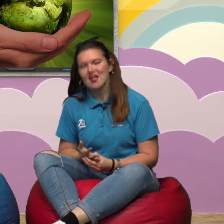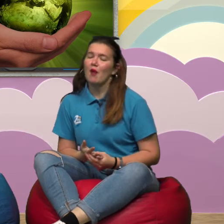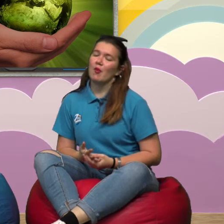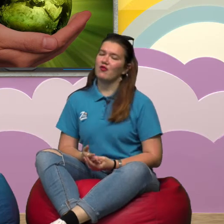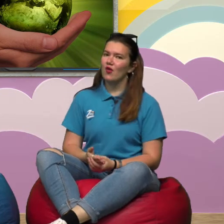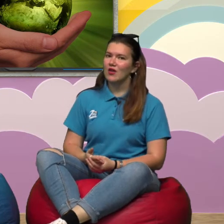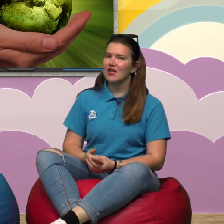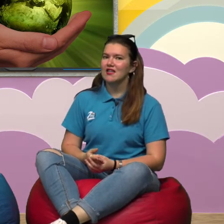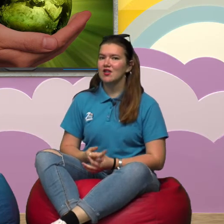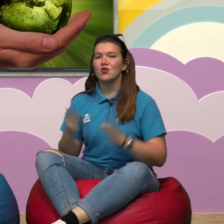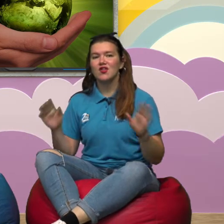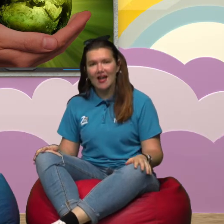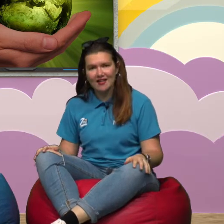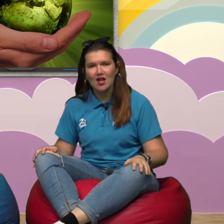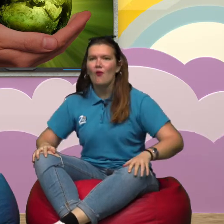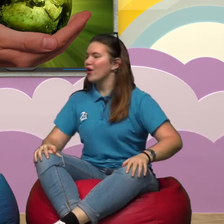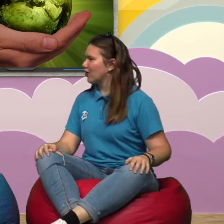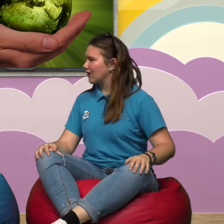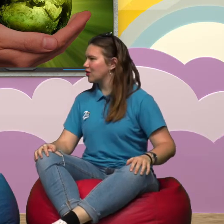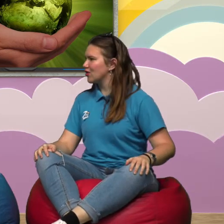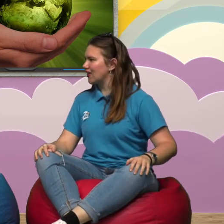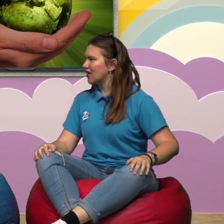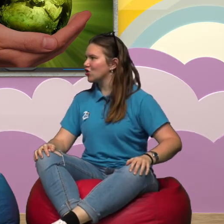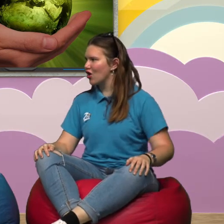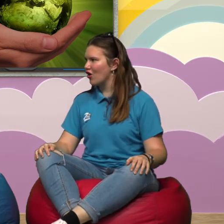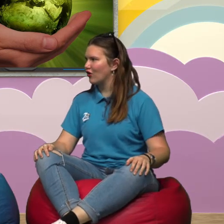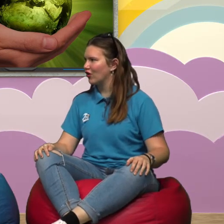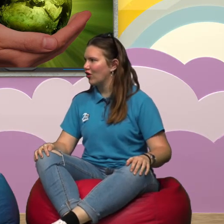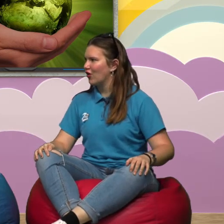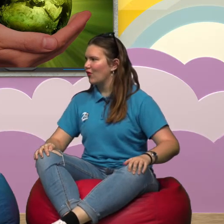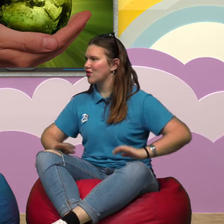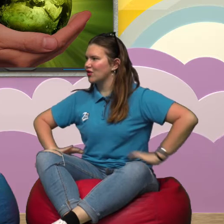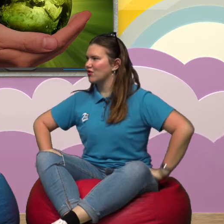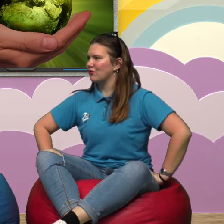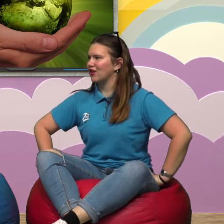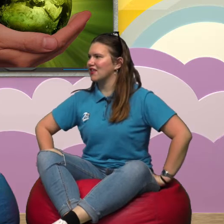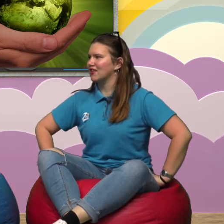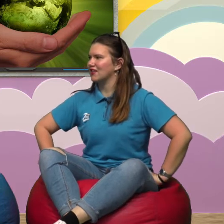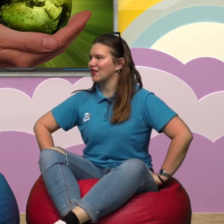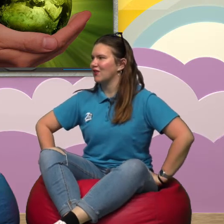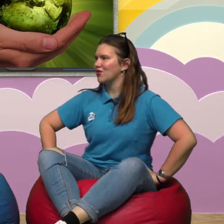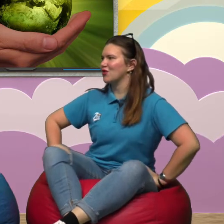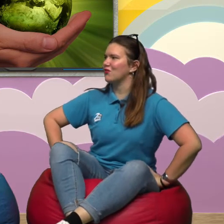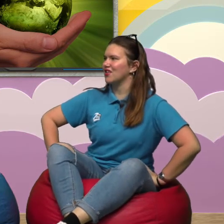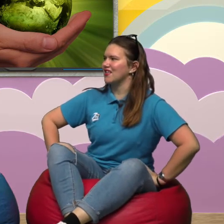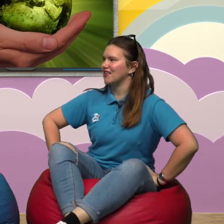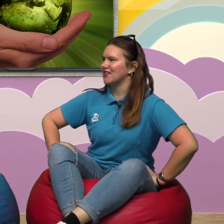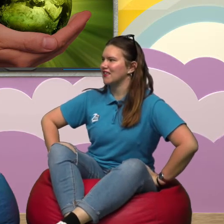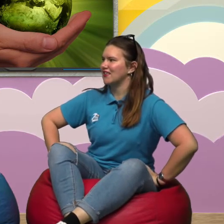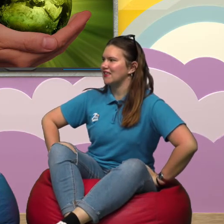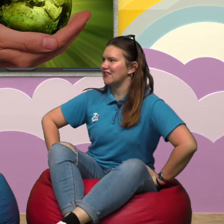energies. But before we get into that, we are going to sing a song. What song do you think we're going to sing? What song do you want to